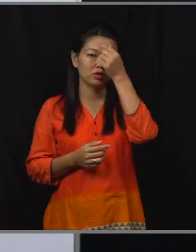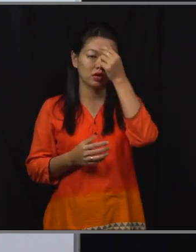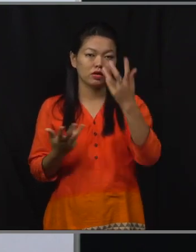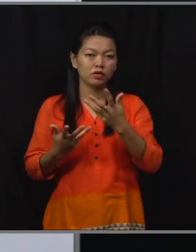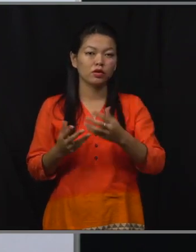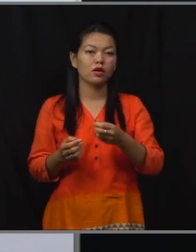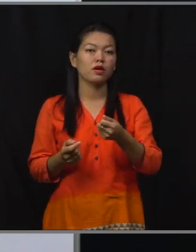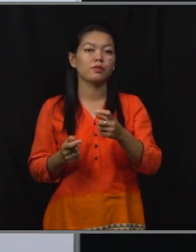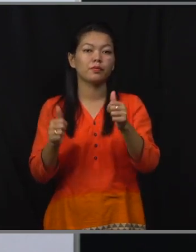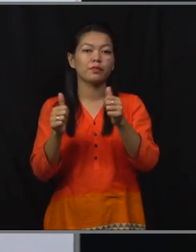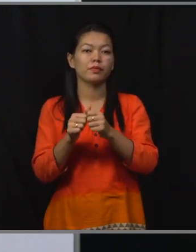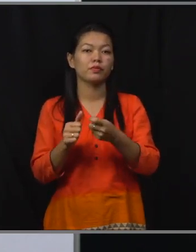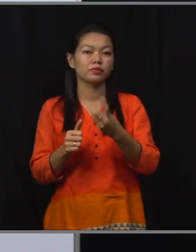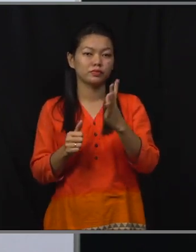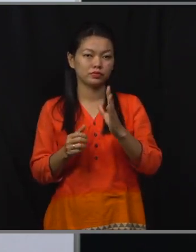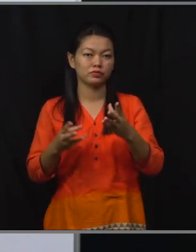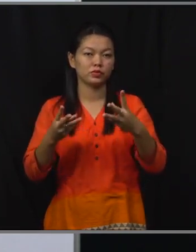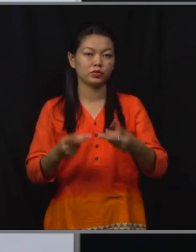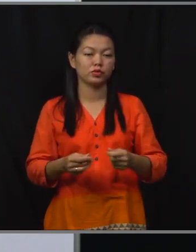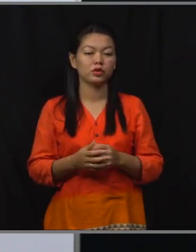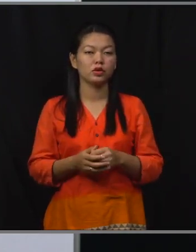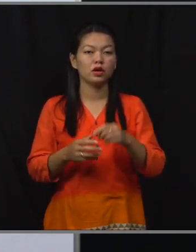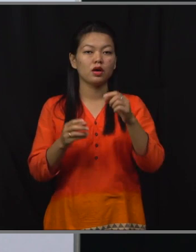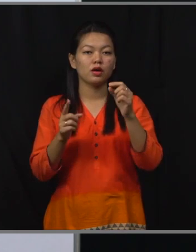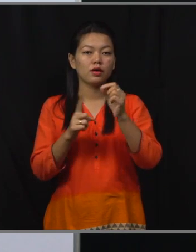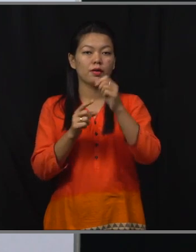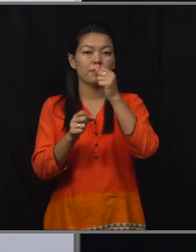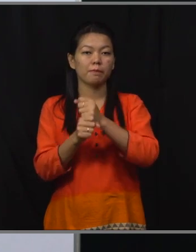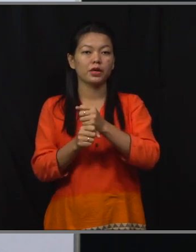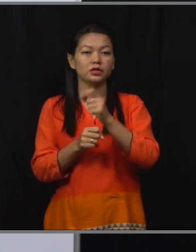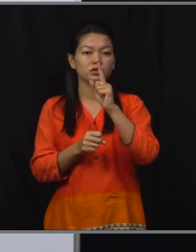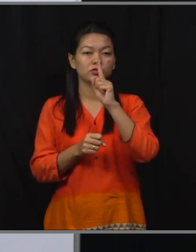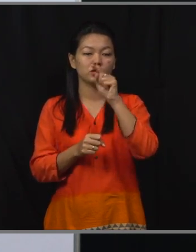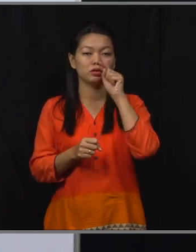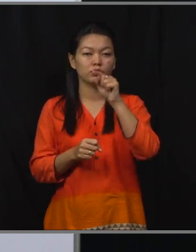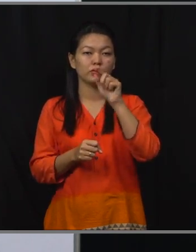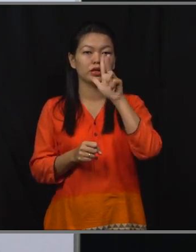is question number 35, page 1.86.